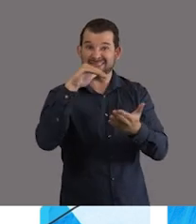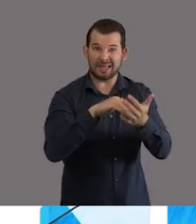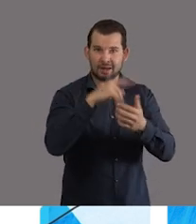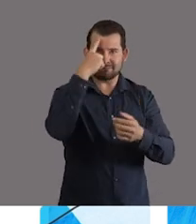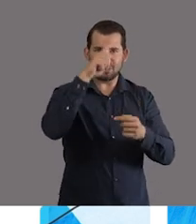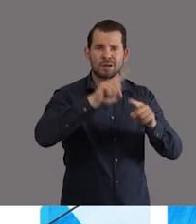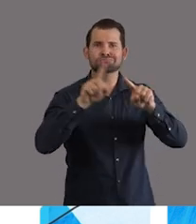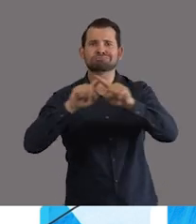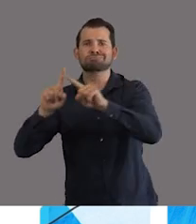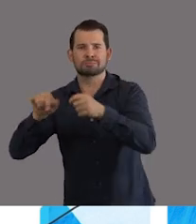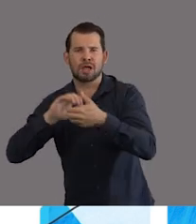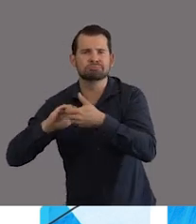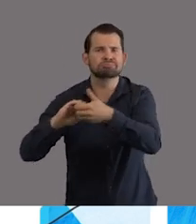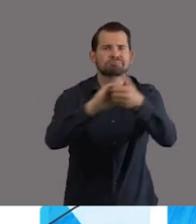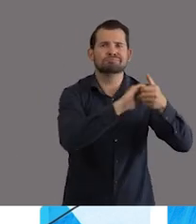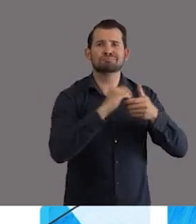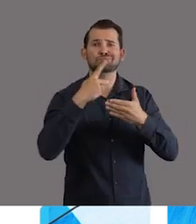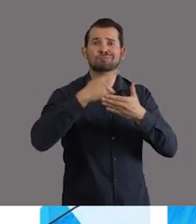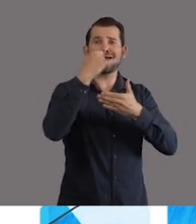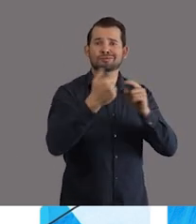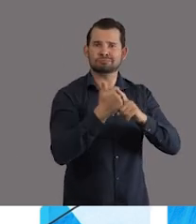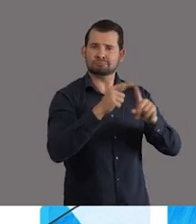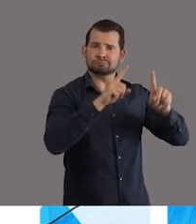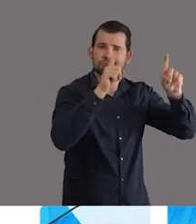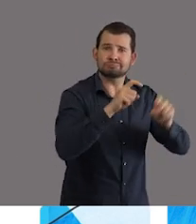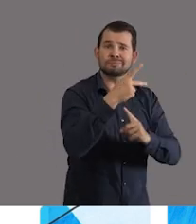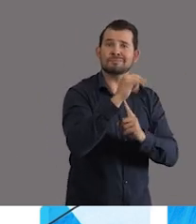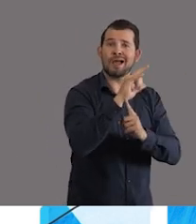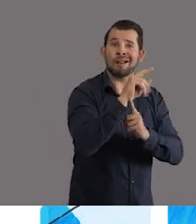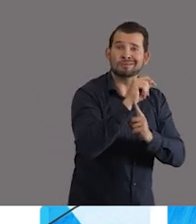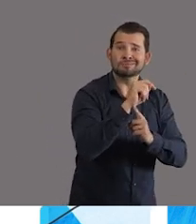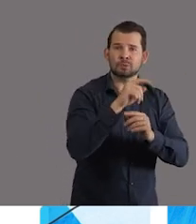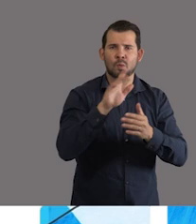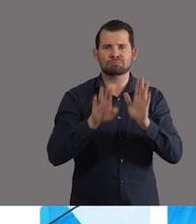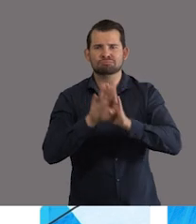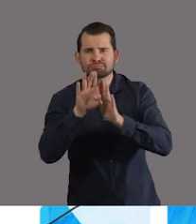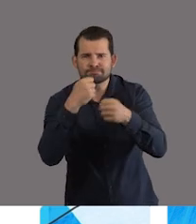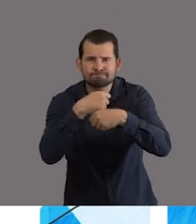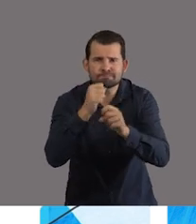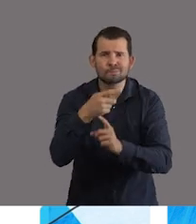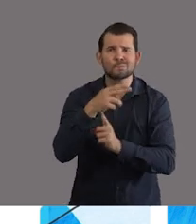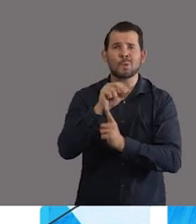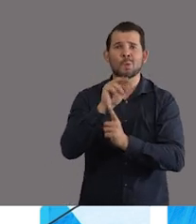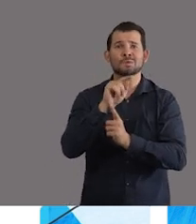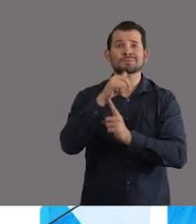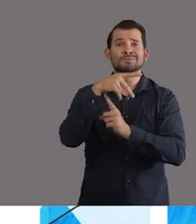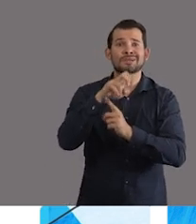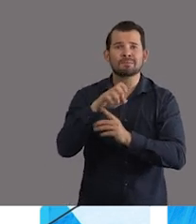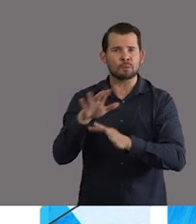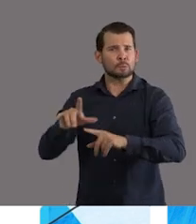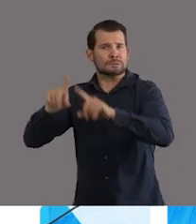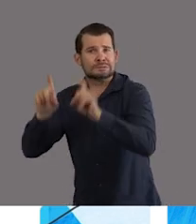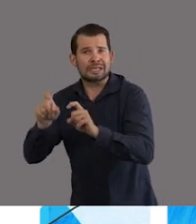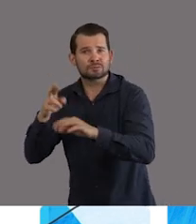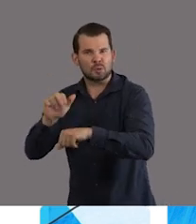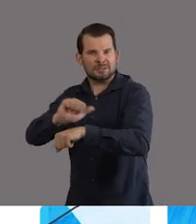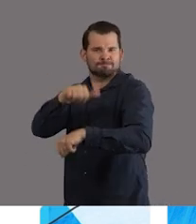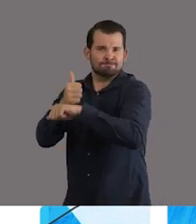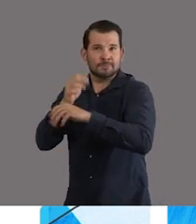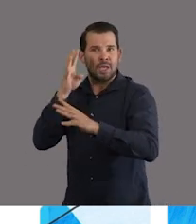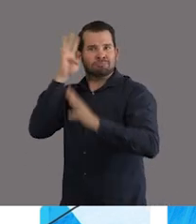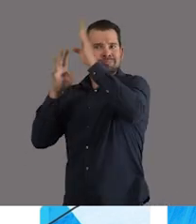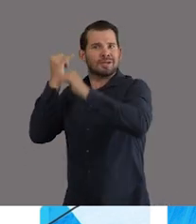for collaborative projects that pilot, prototype, test, or implement innovative ideas to benefit the Canadian arts